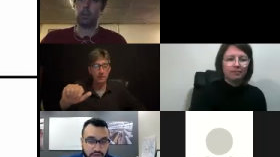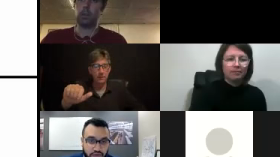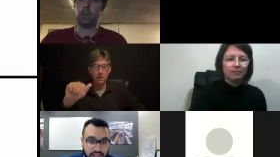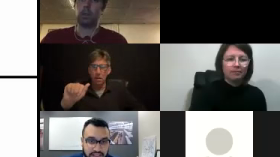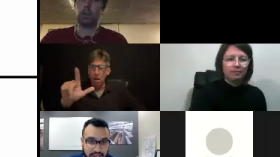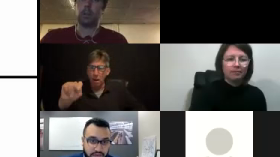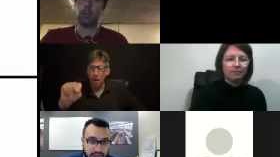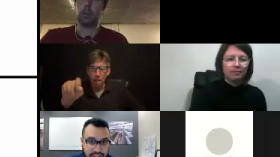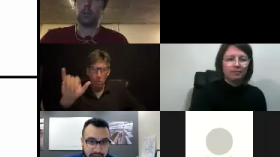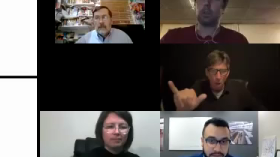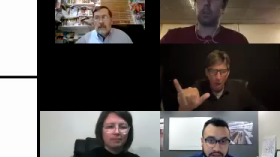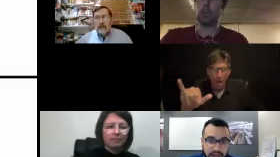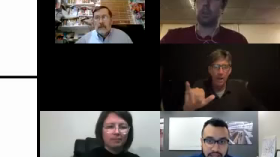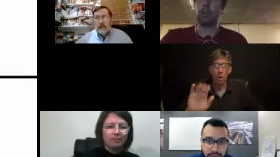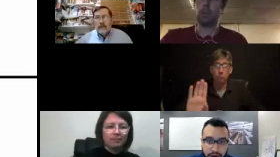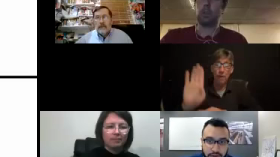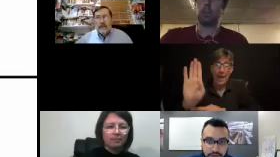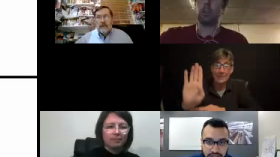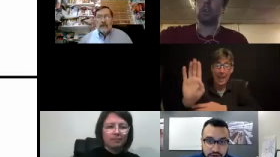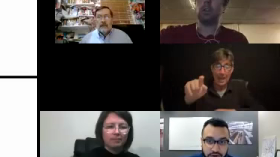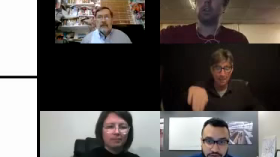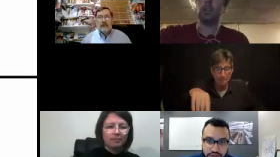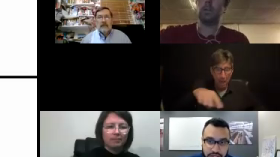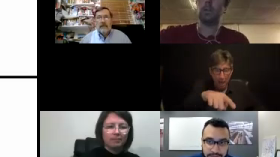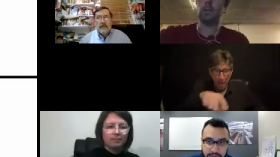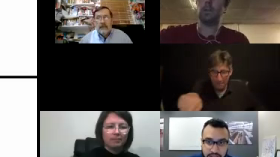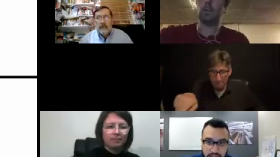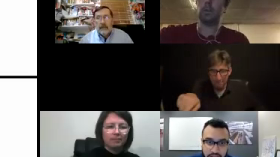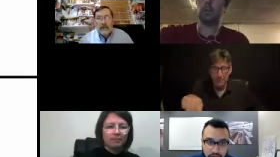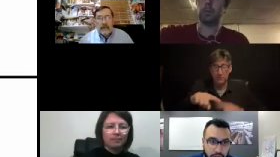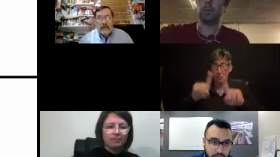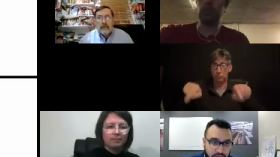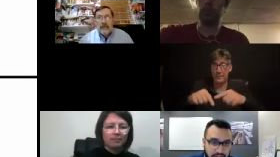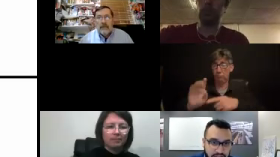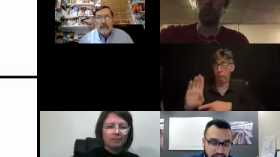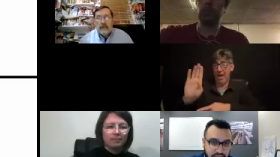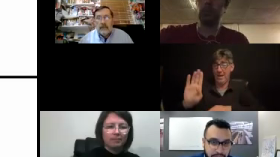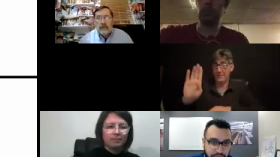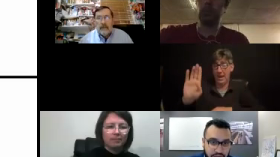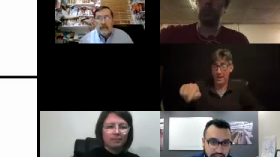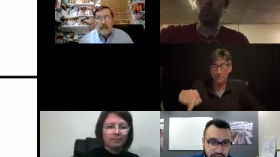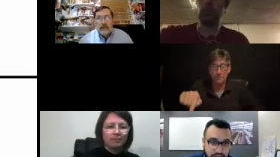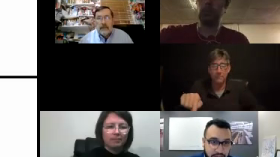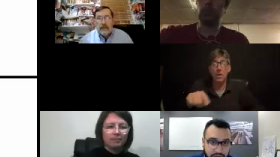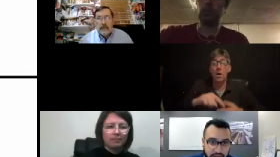click the raise hand button at the bottom center of your screen. On a mobile device,